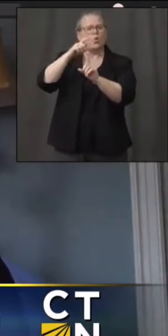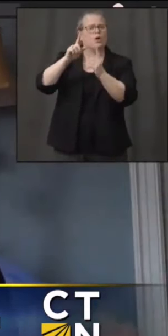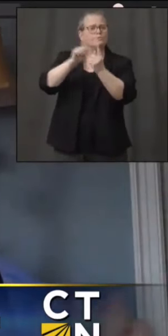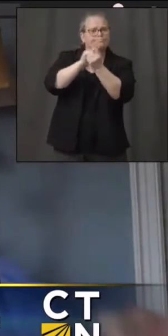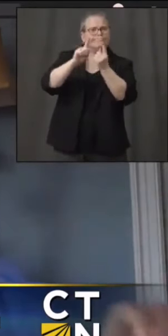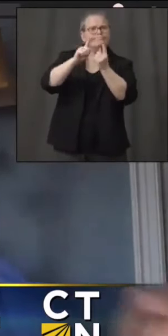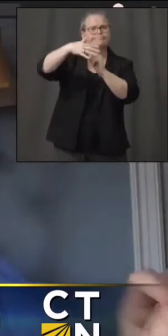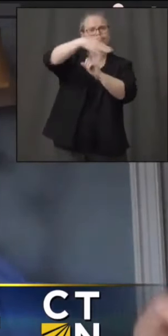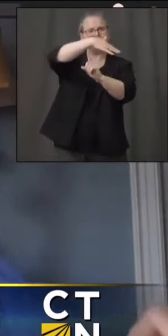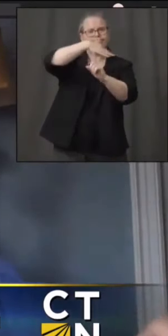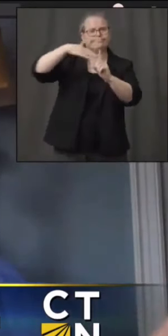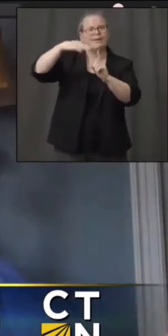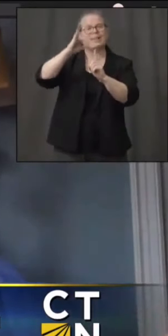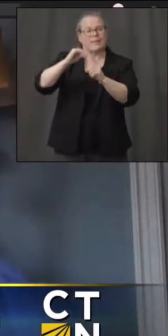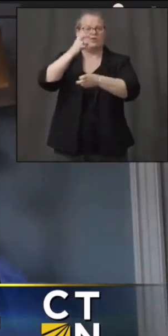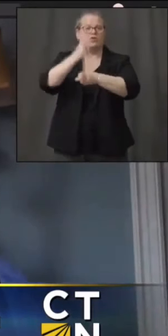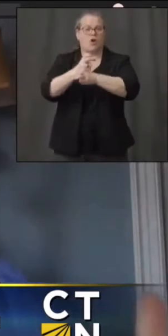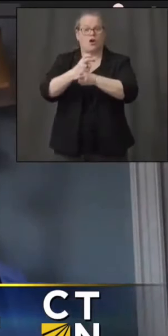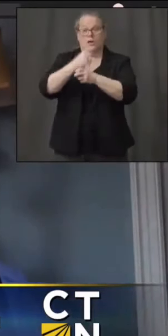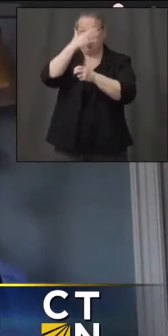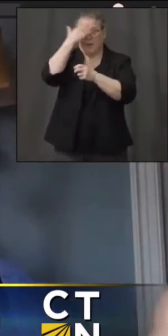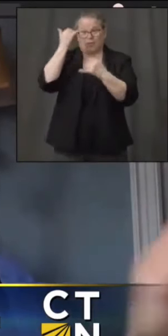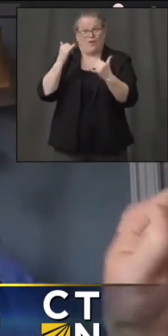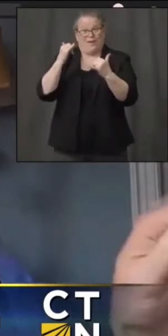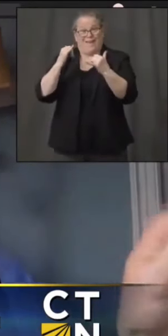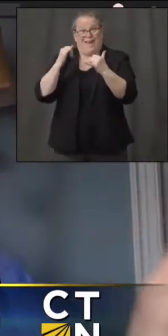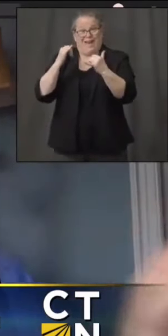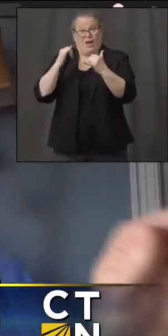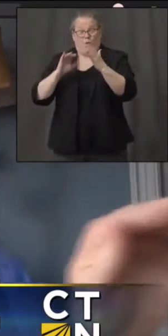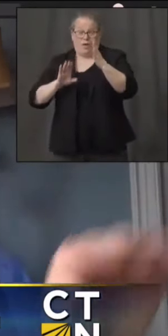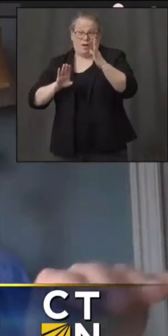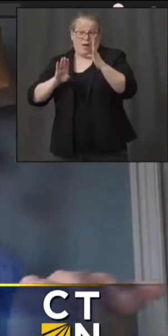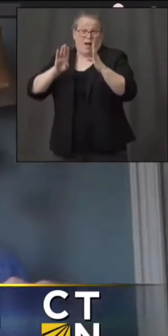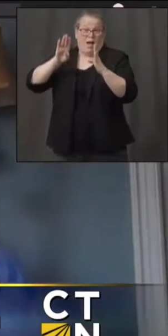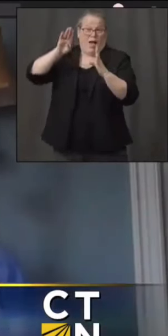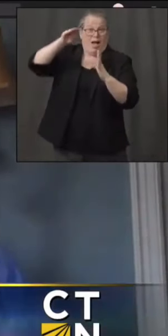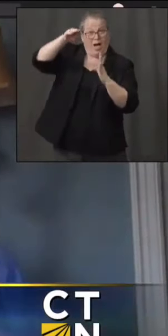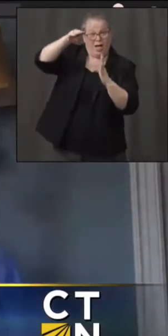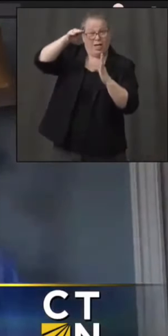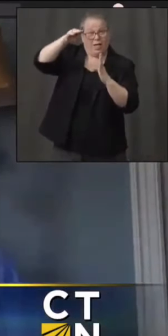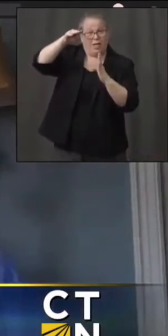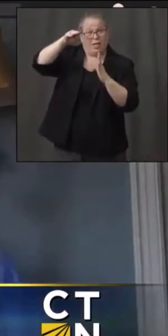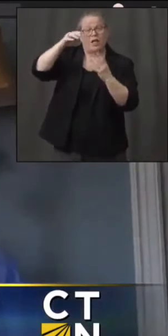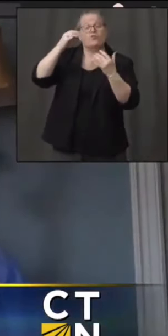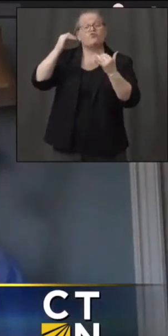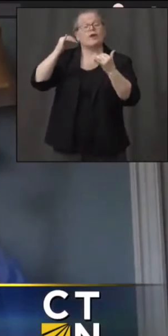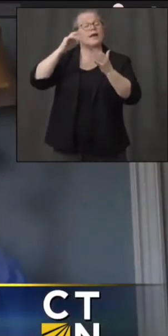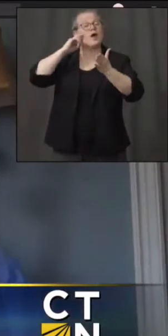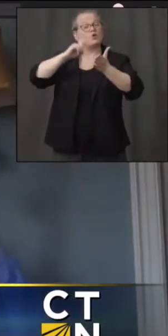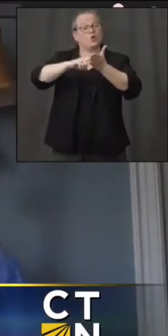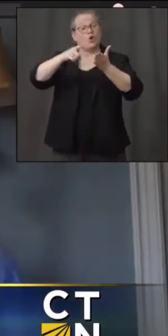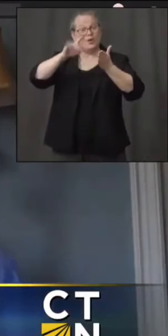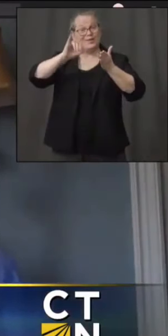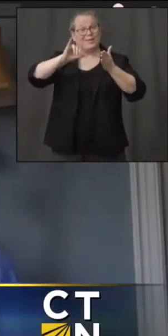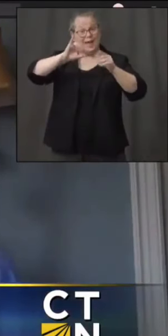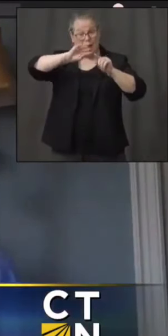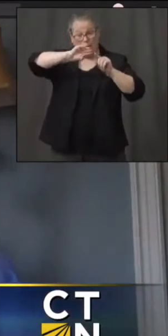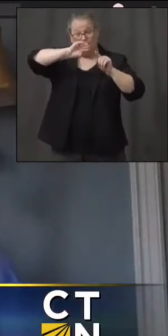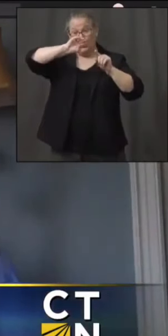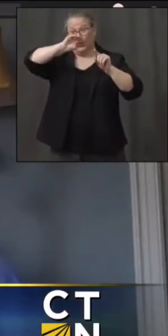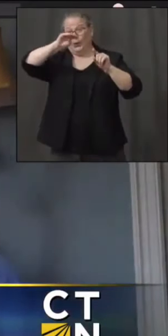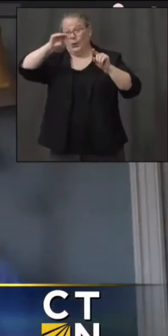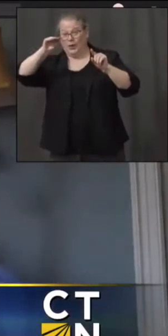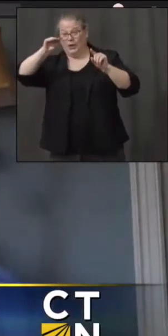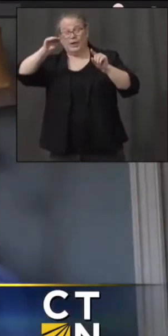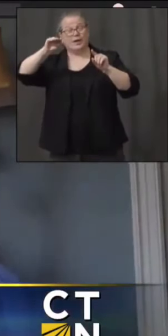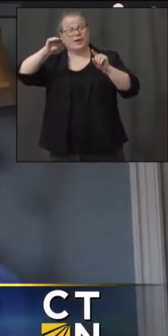where it's going to play a very important role. Right now, what we see is a flattening of the curve. And that flattening is occurring because